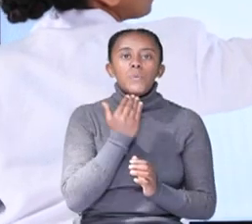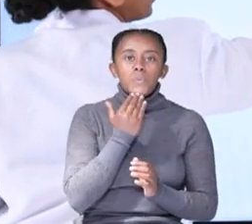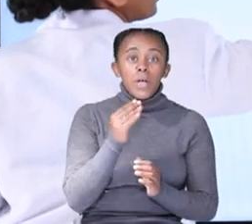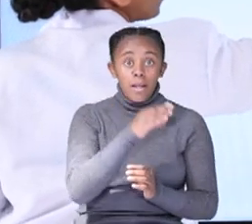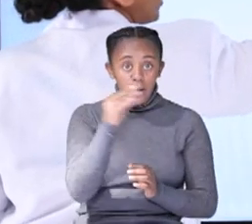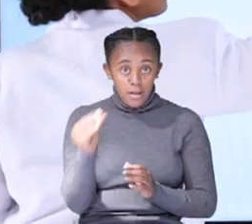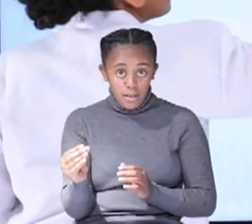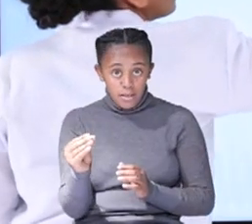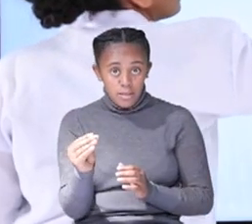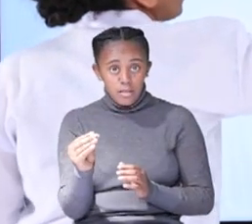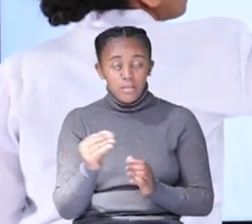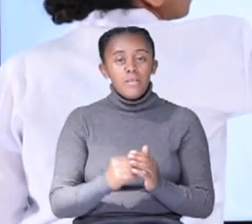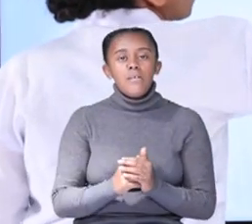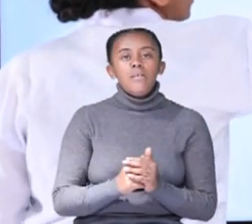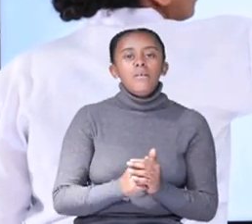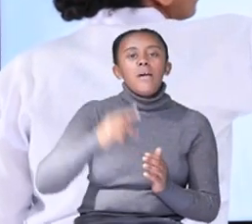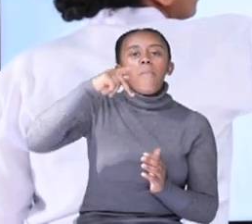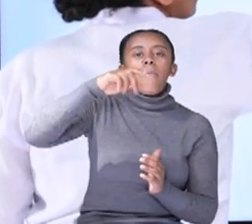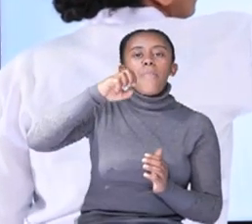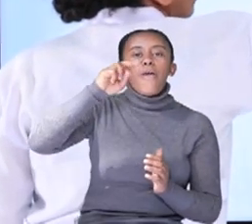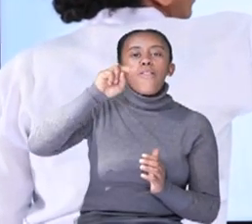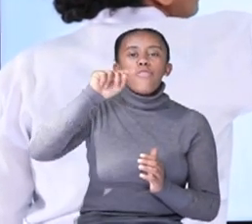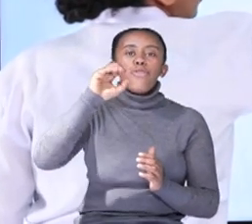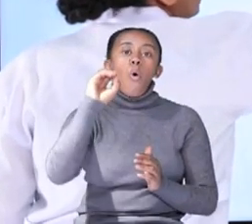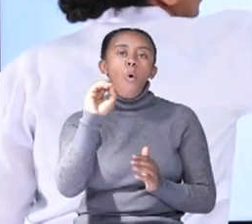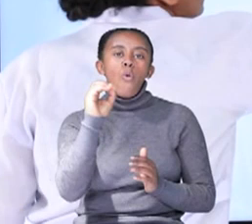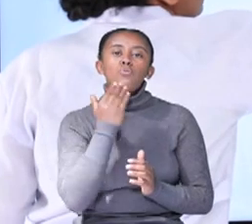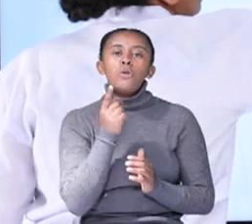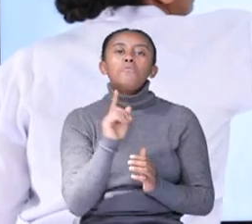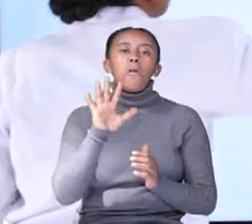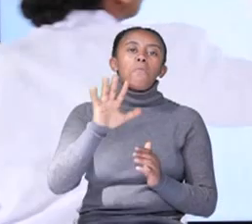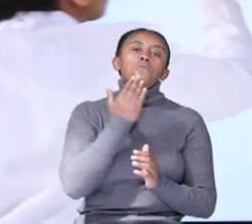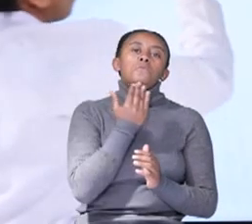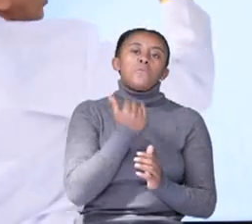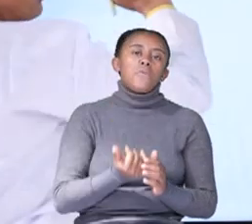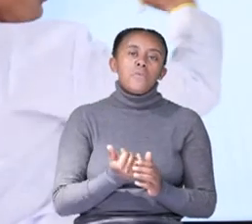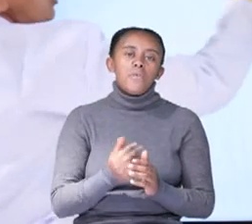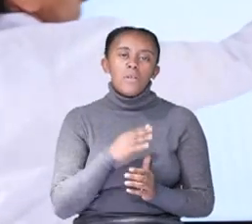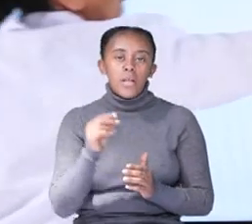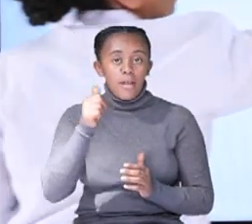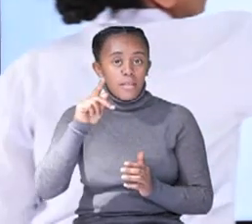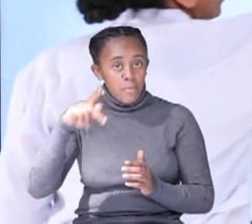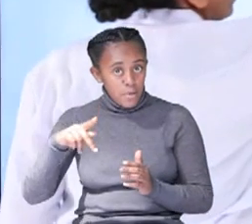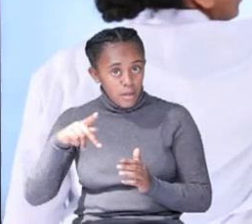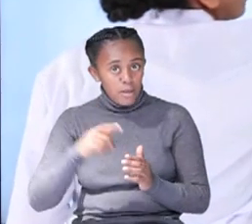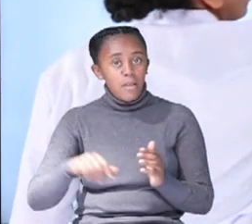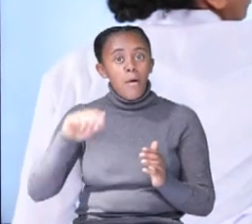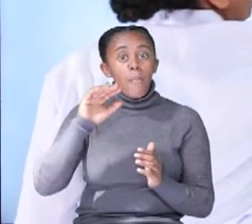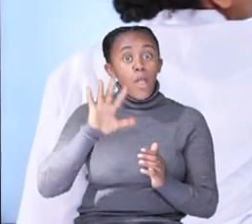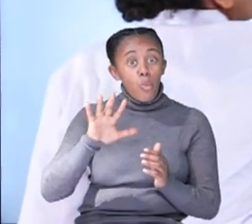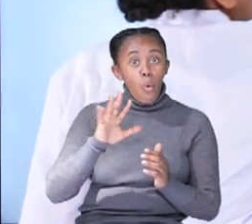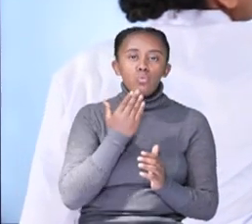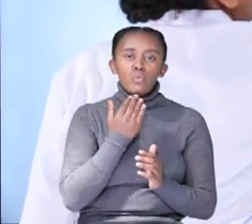and this sugar is what? The pentose sugar. And in our case, in case of ATP, the pentose sugar